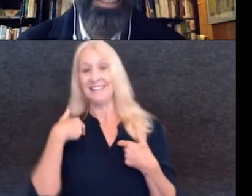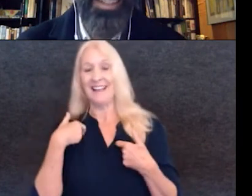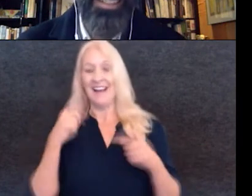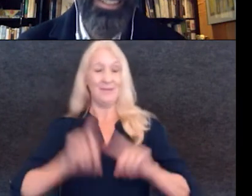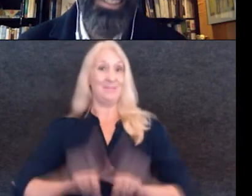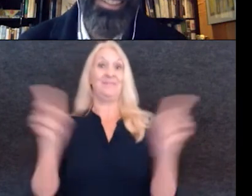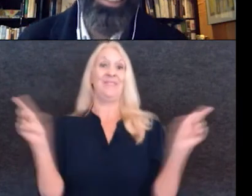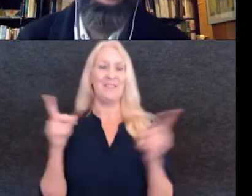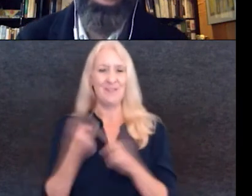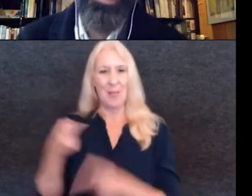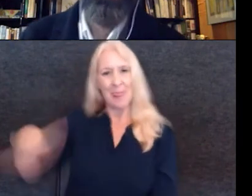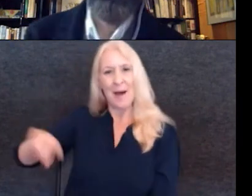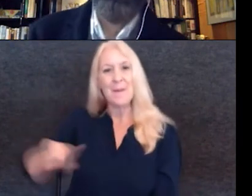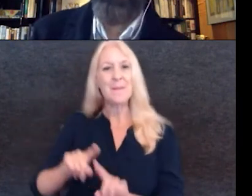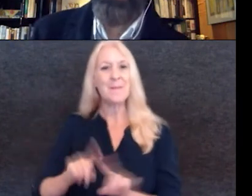Yeah.